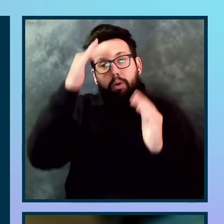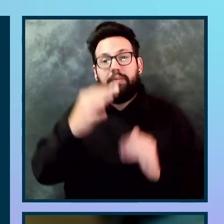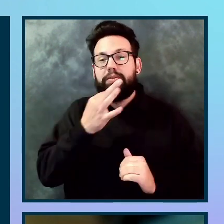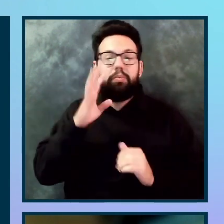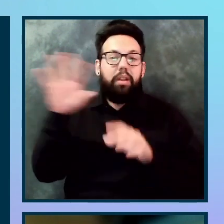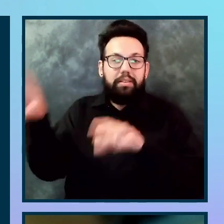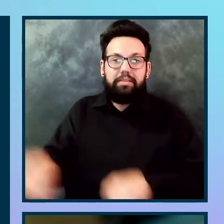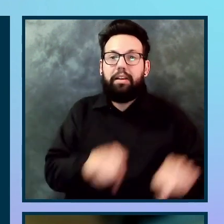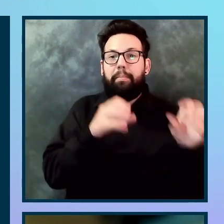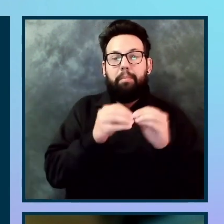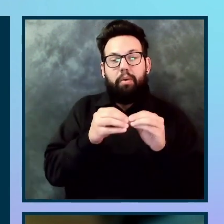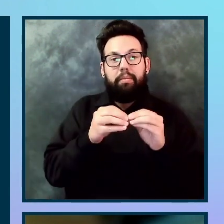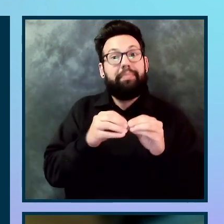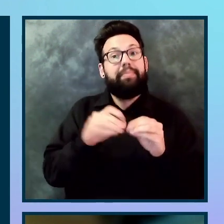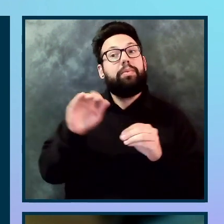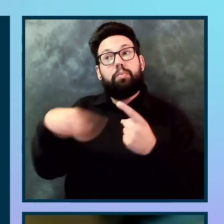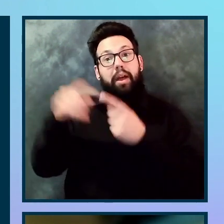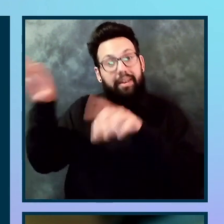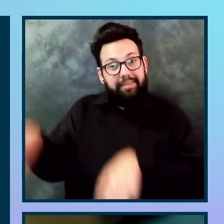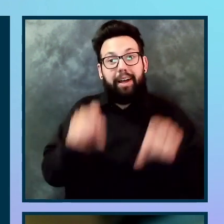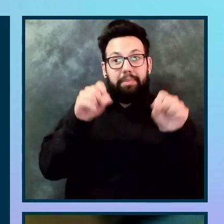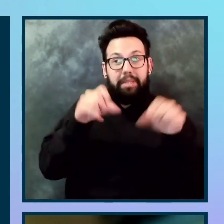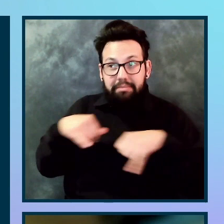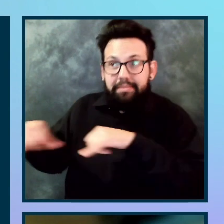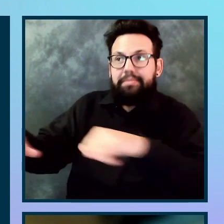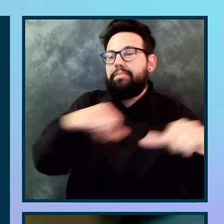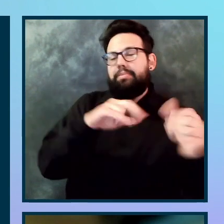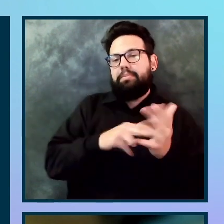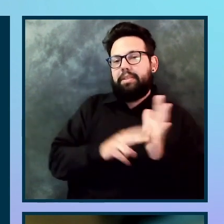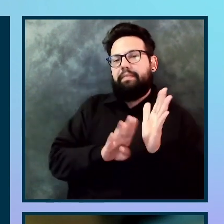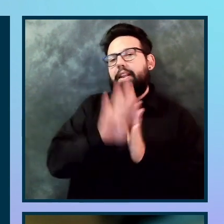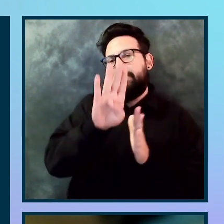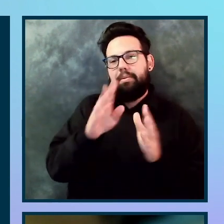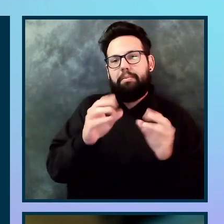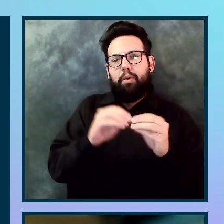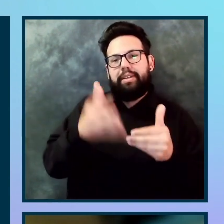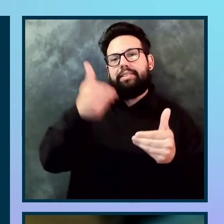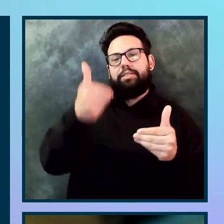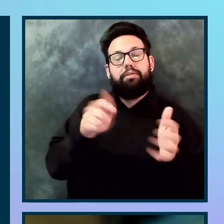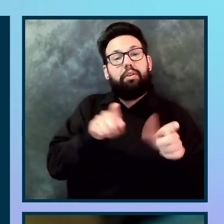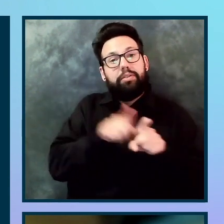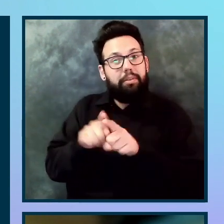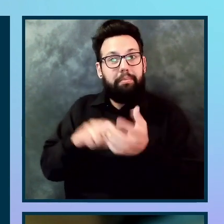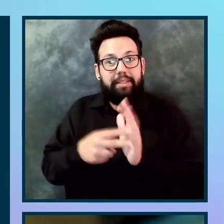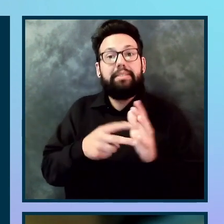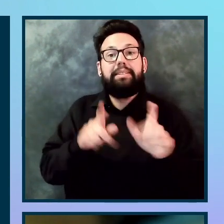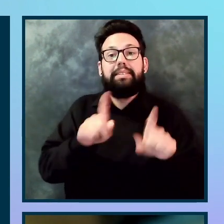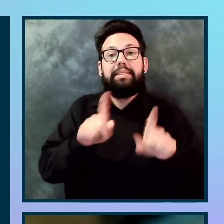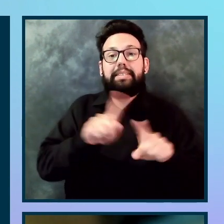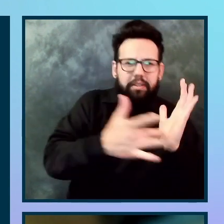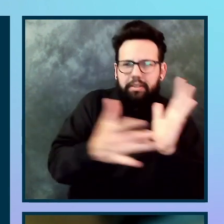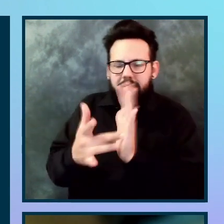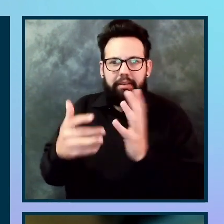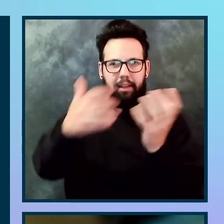our development process much more streamlined. And it'll also help with our interoperability. So now that we